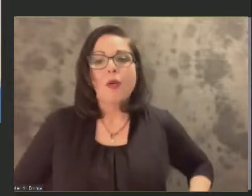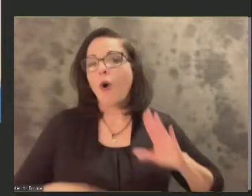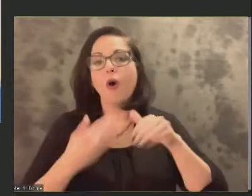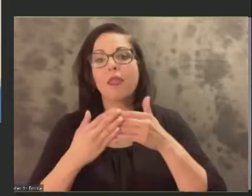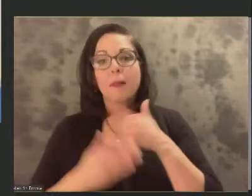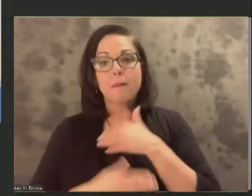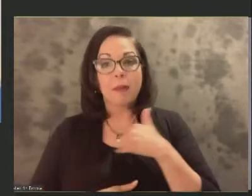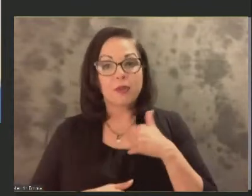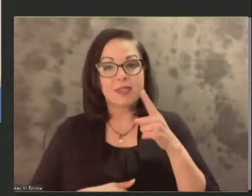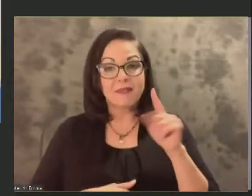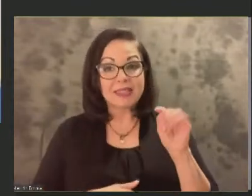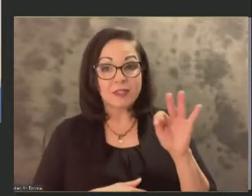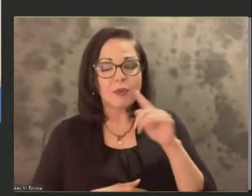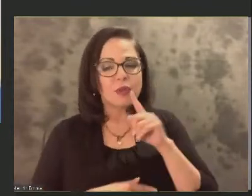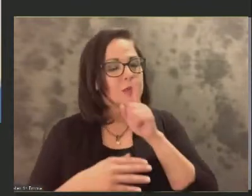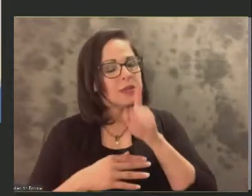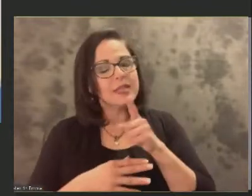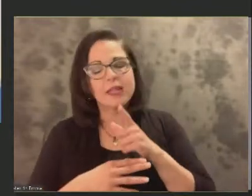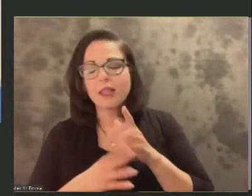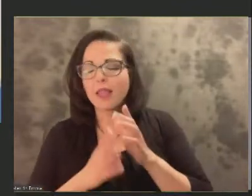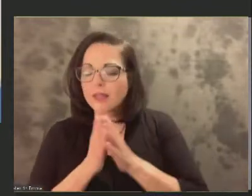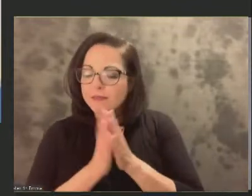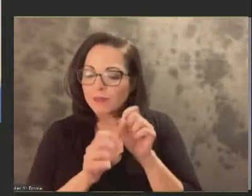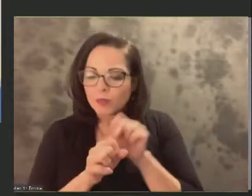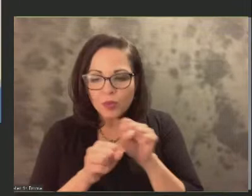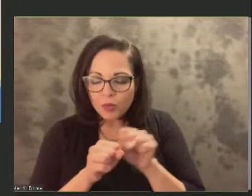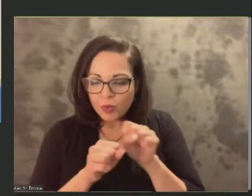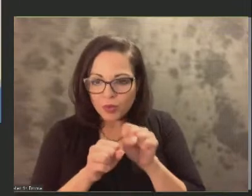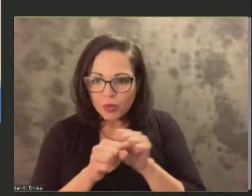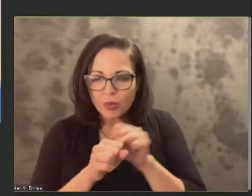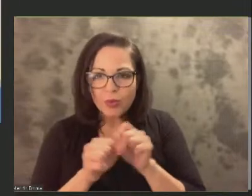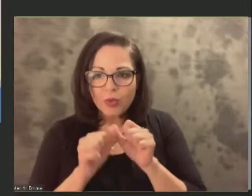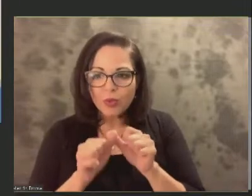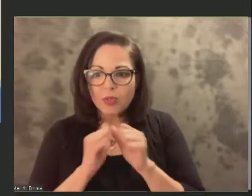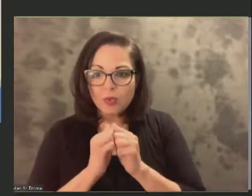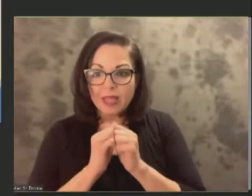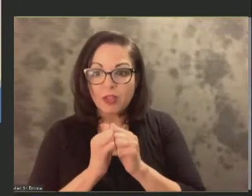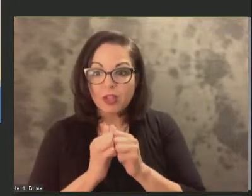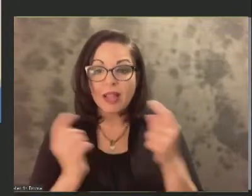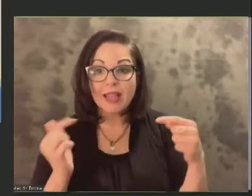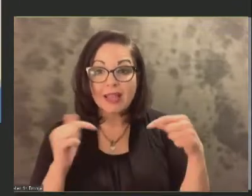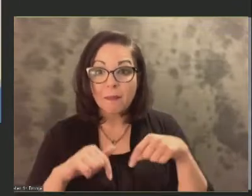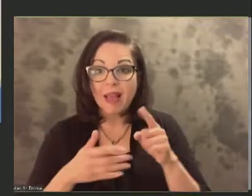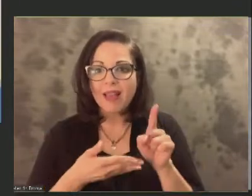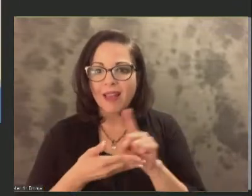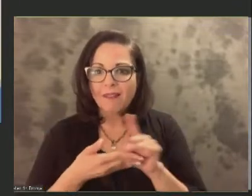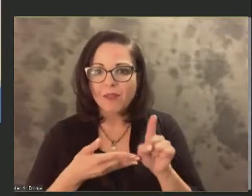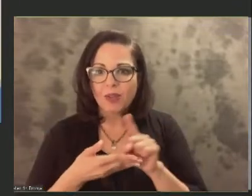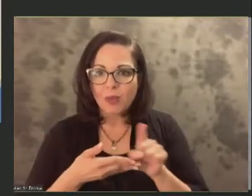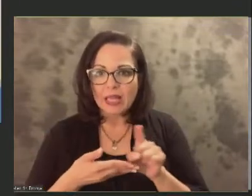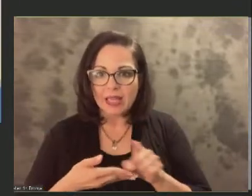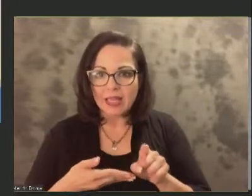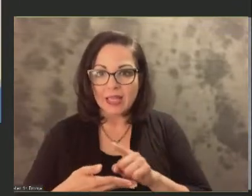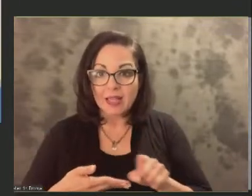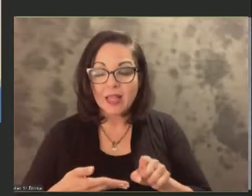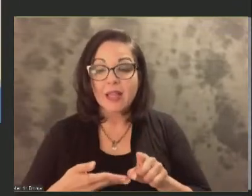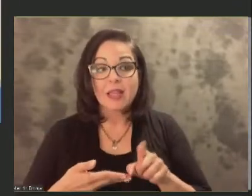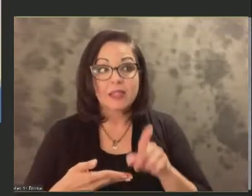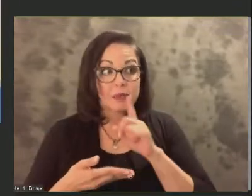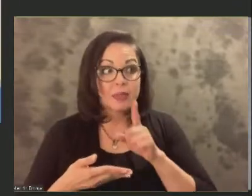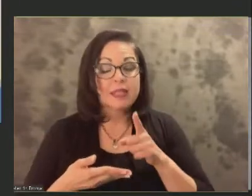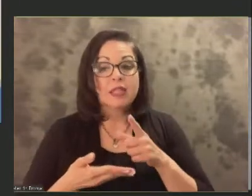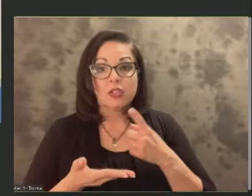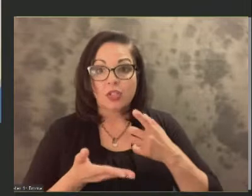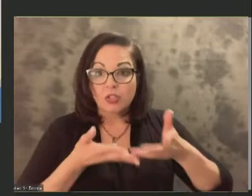task force who tirelessly worked together and came back literally every week and to talk and engage